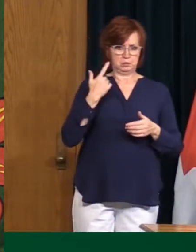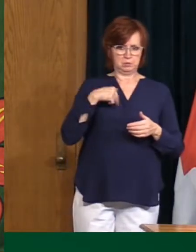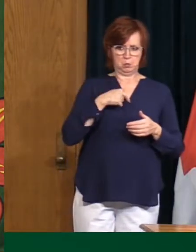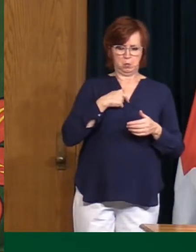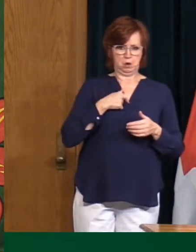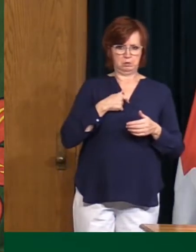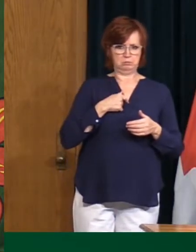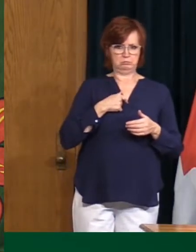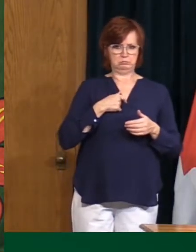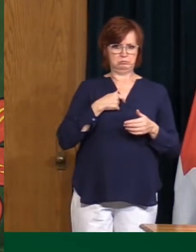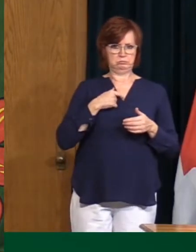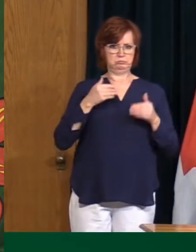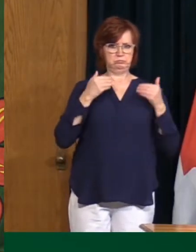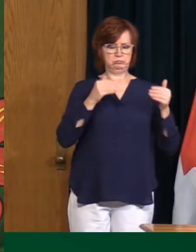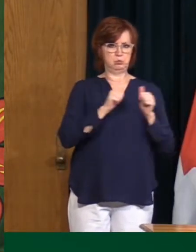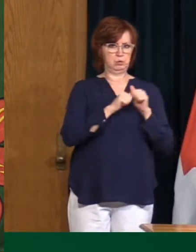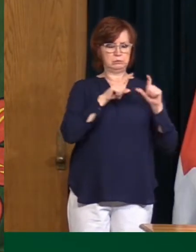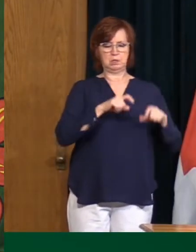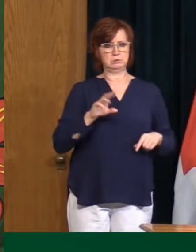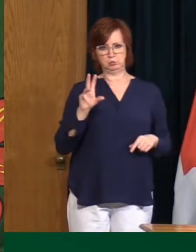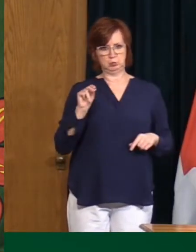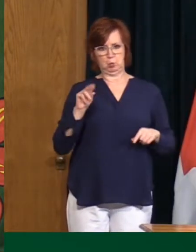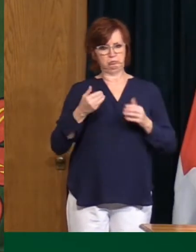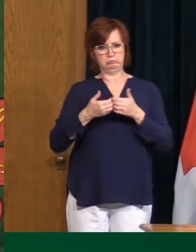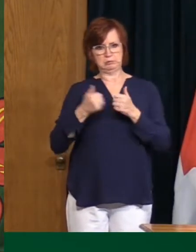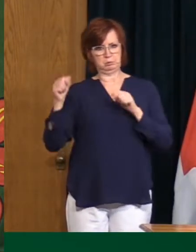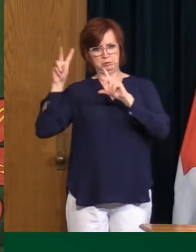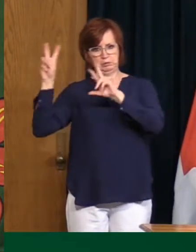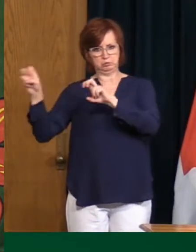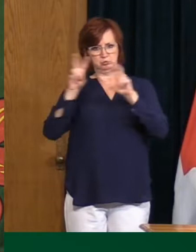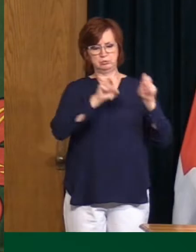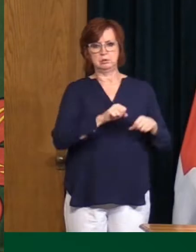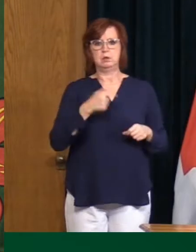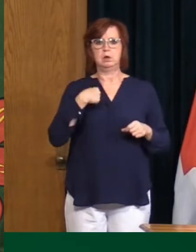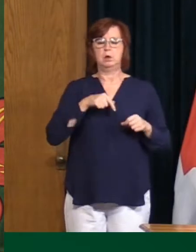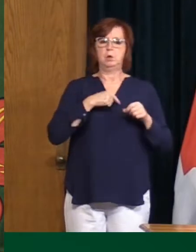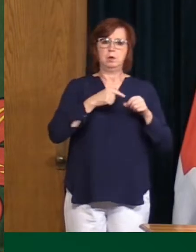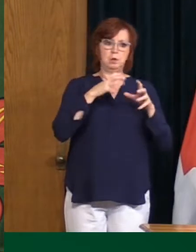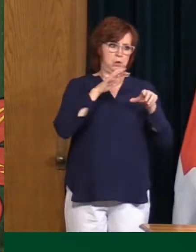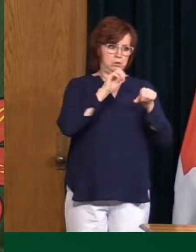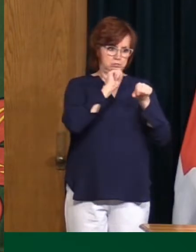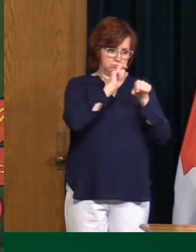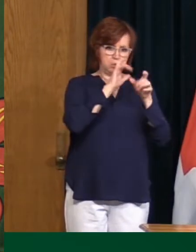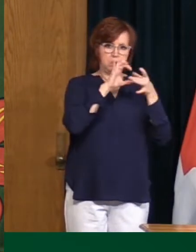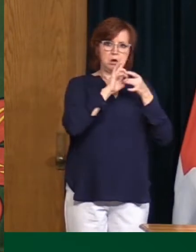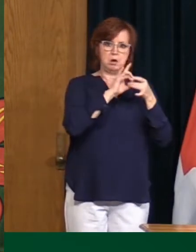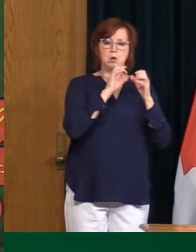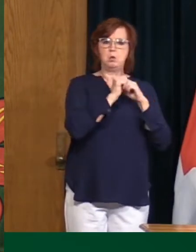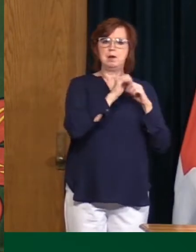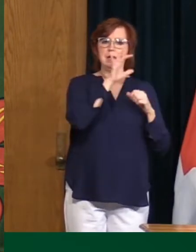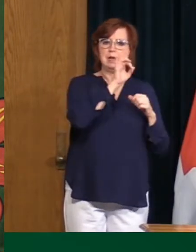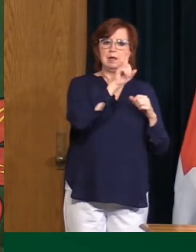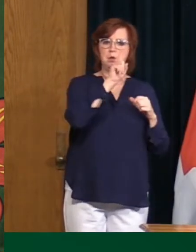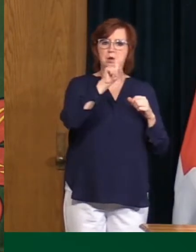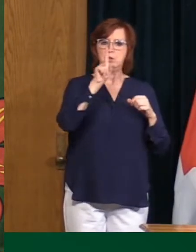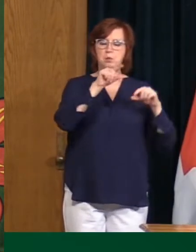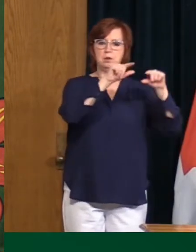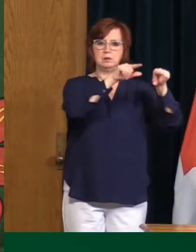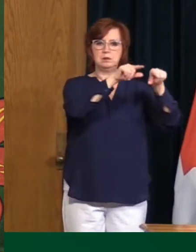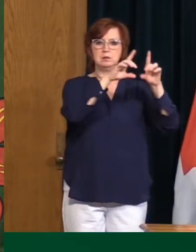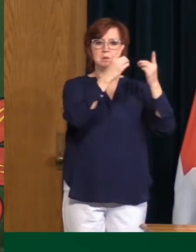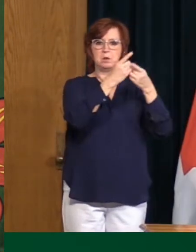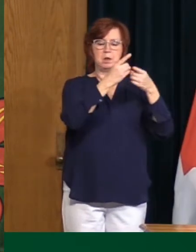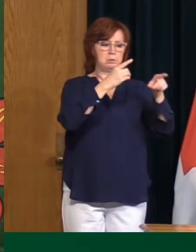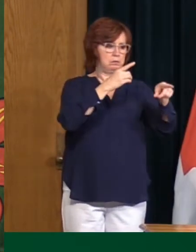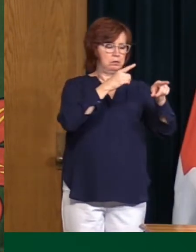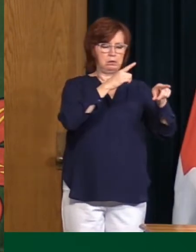for the proper understanding and workflow associated with the expanded targeted guidelines, because they are extensive. And until that's in place,